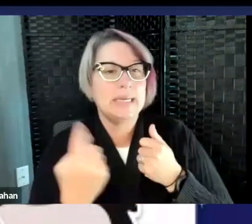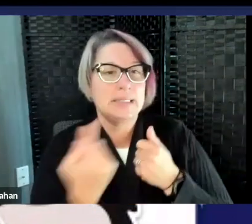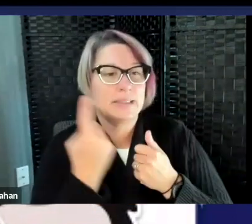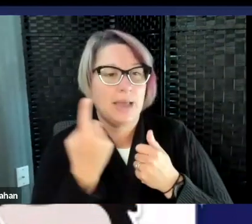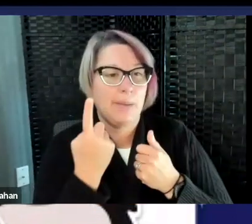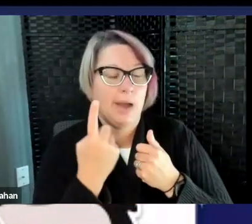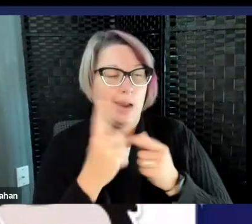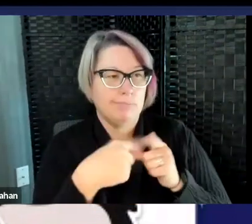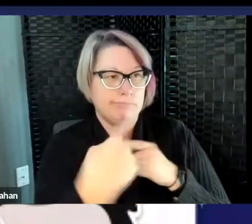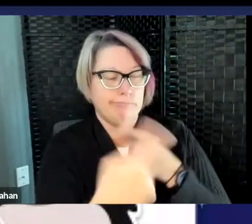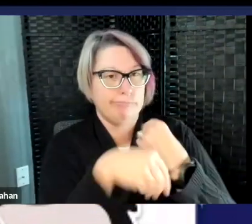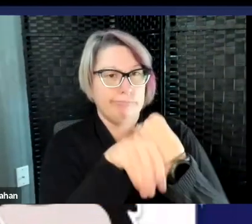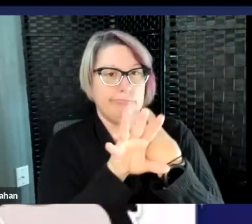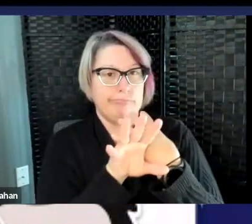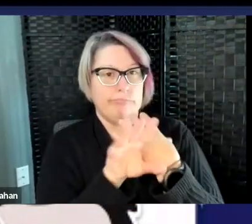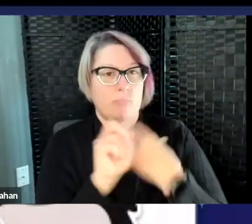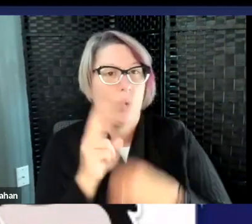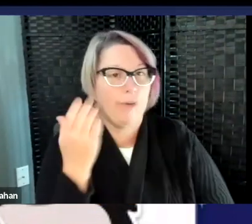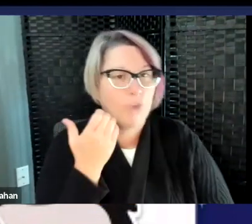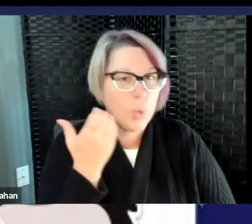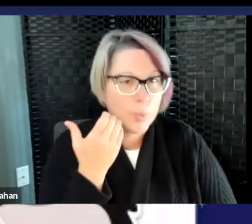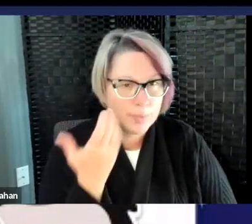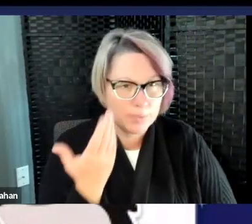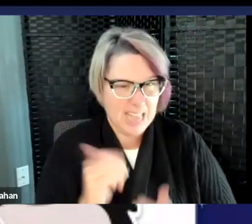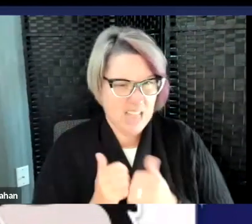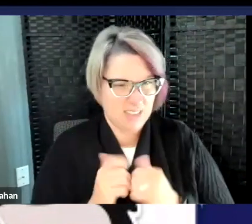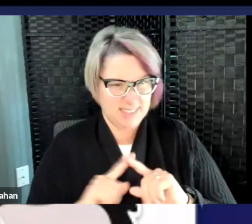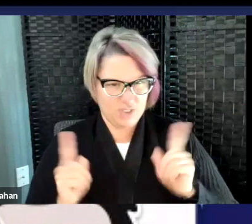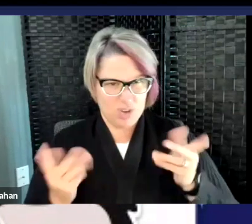a computer or an iPhone? How is that different?